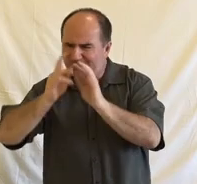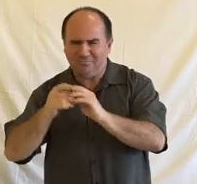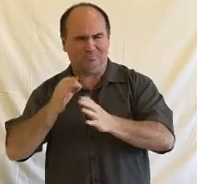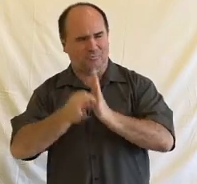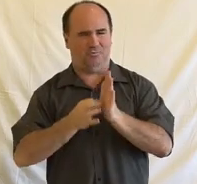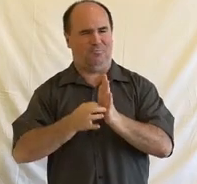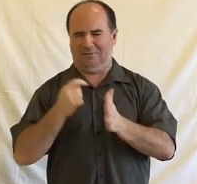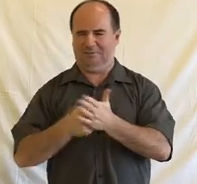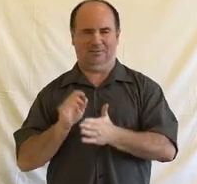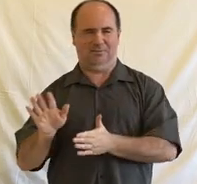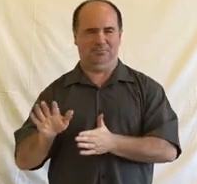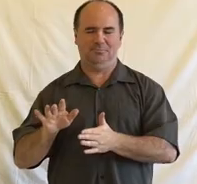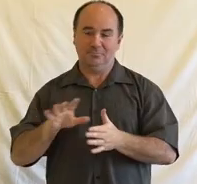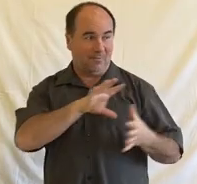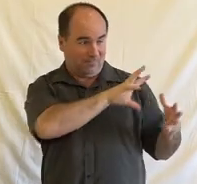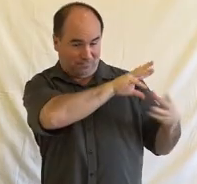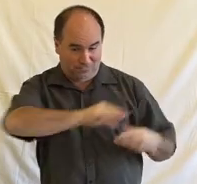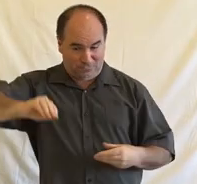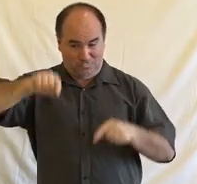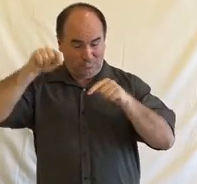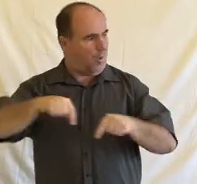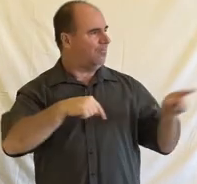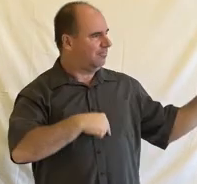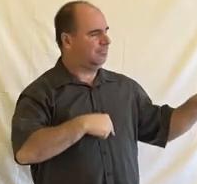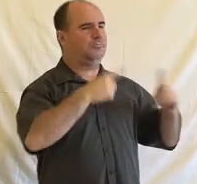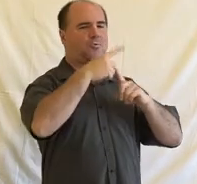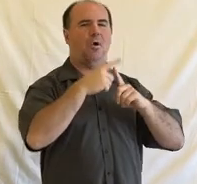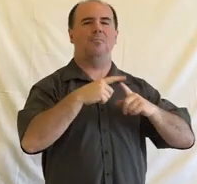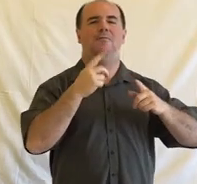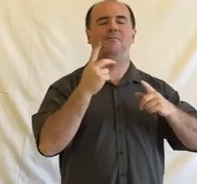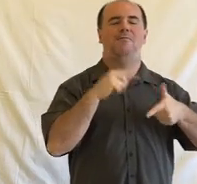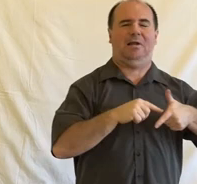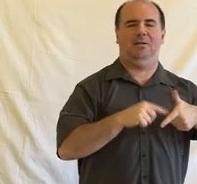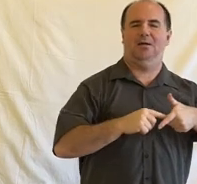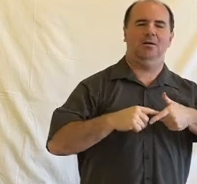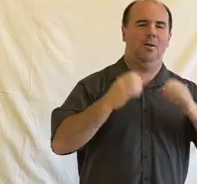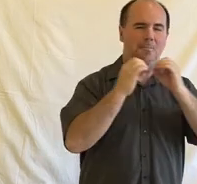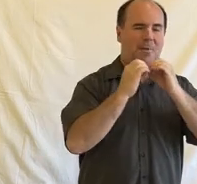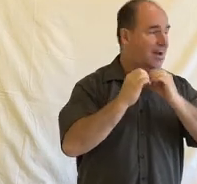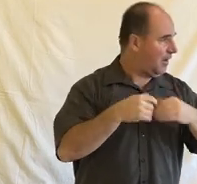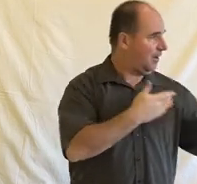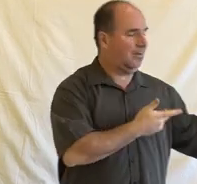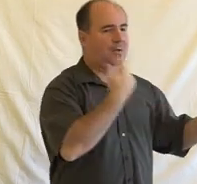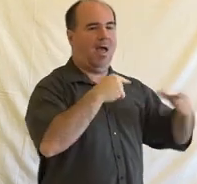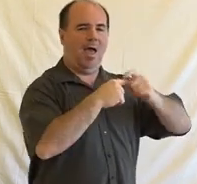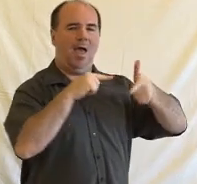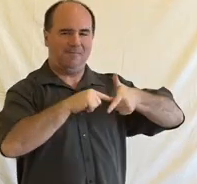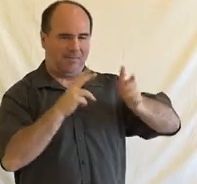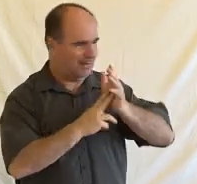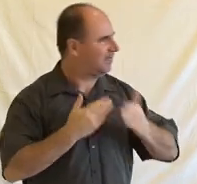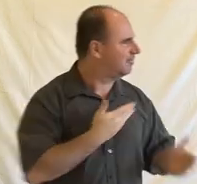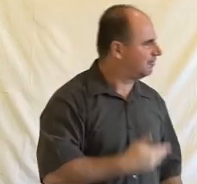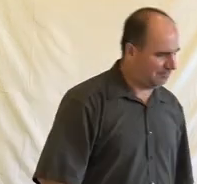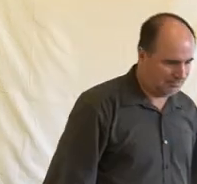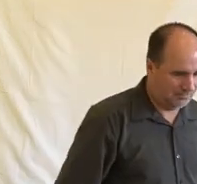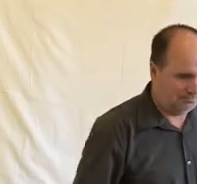porušování. Tom Fredrik Blenning z EFN, já mu předávám mikrofon. Tom, you have a shadow there,